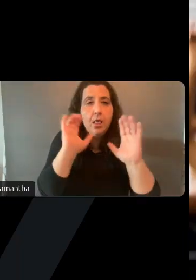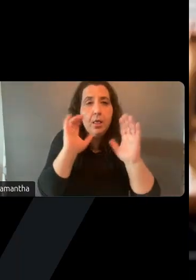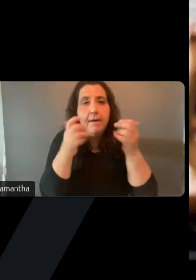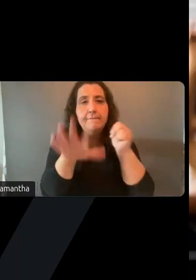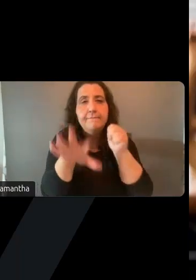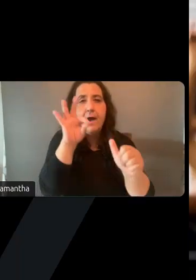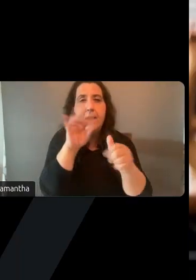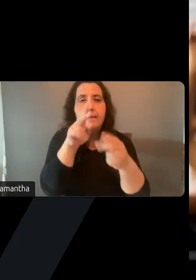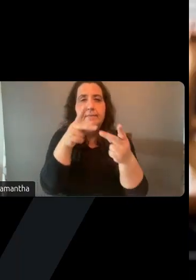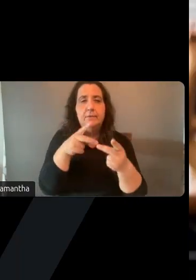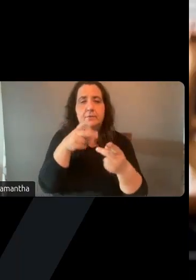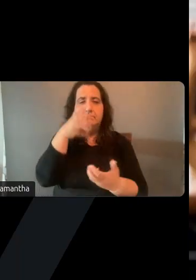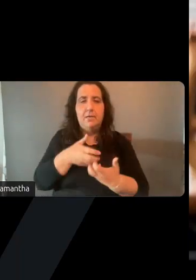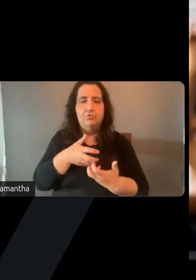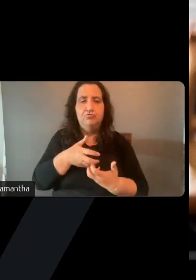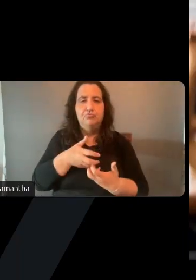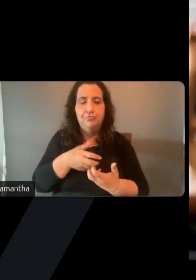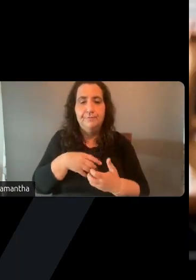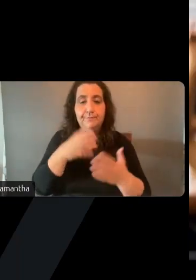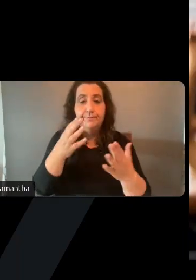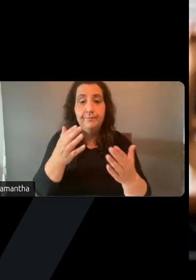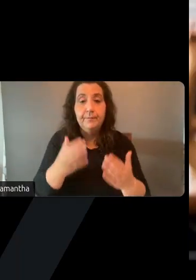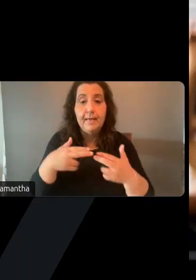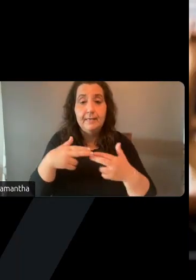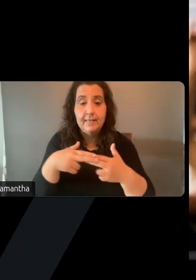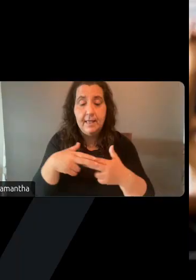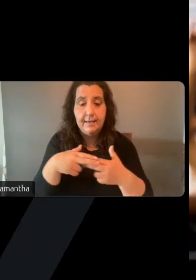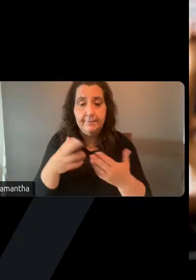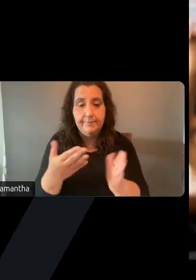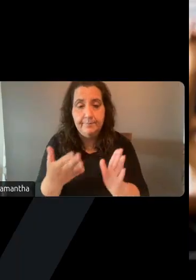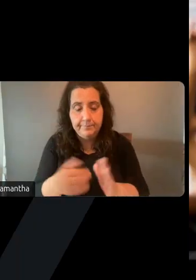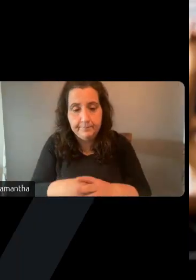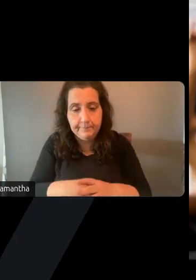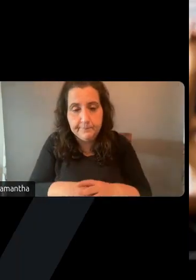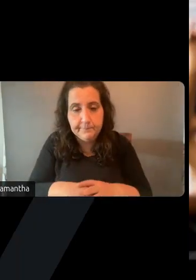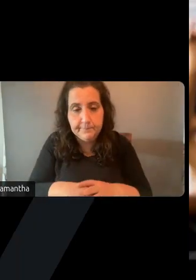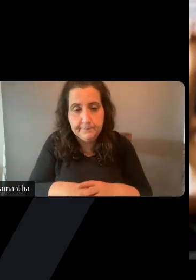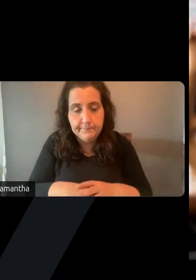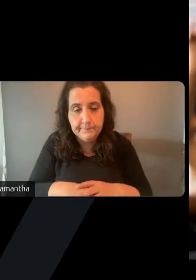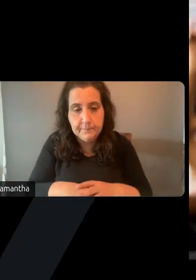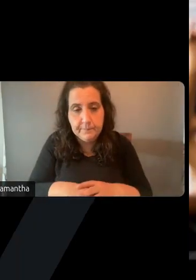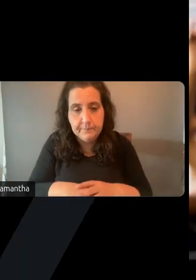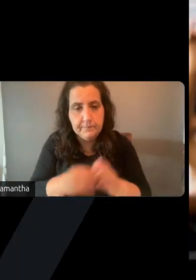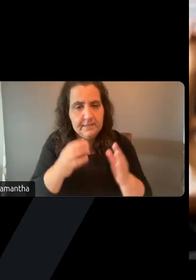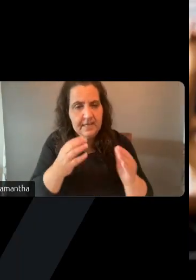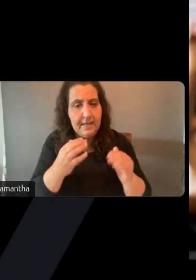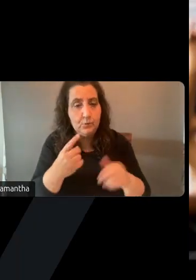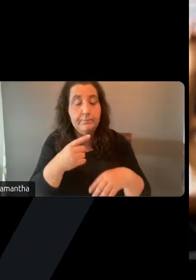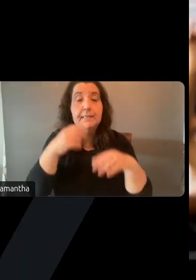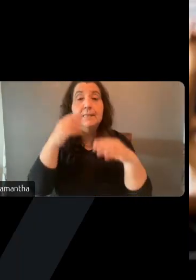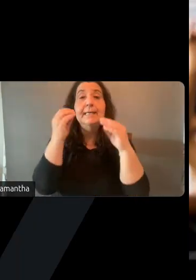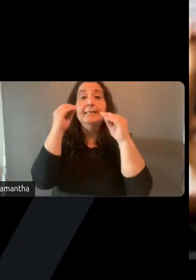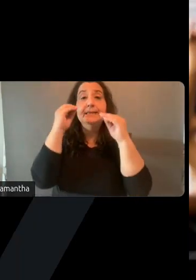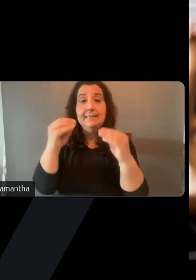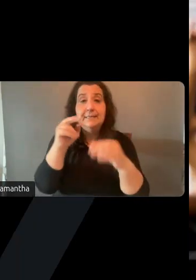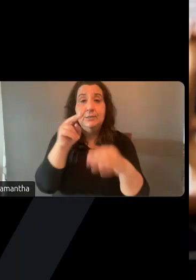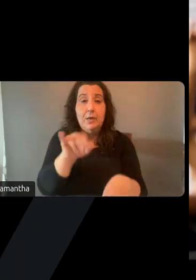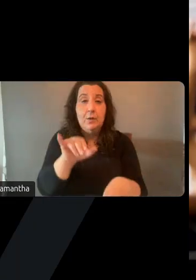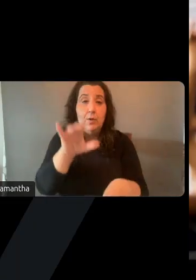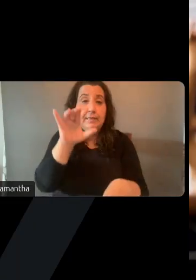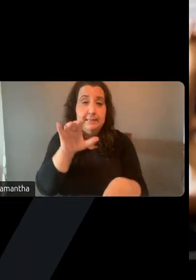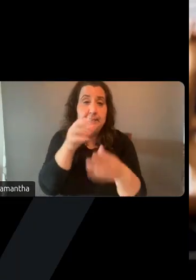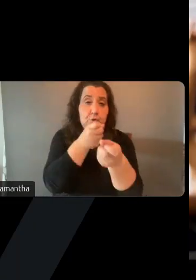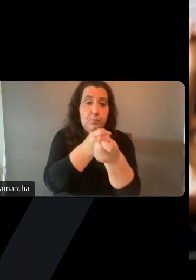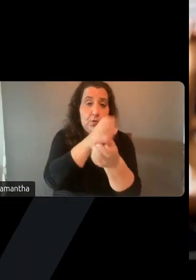Okay, moving on to the next slide. And the next one after that, Teach NYC Support Center